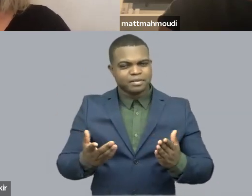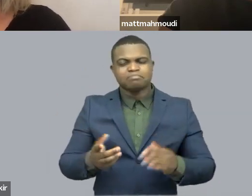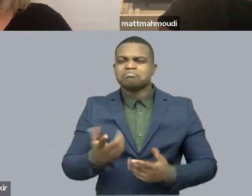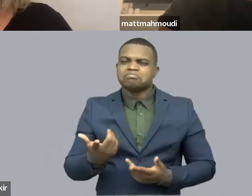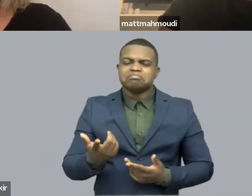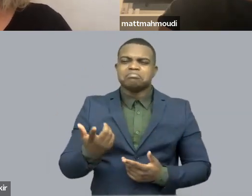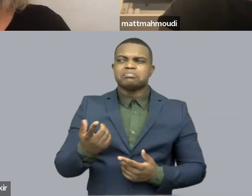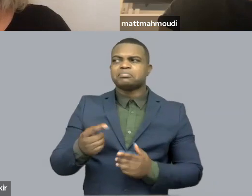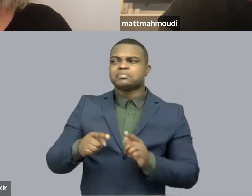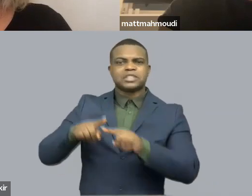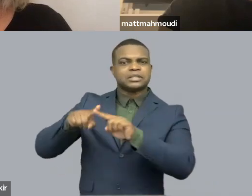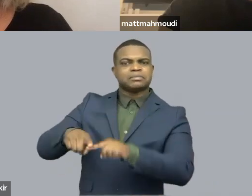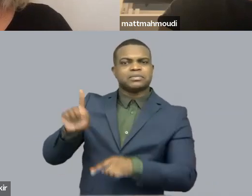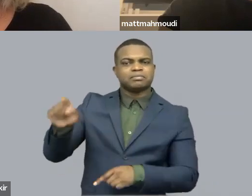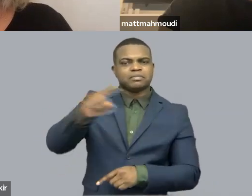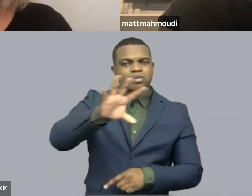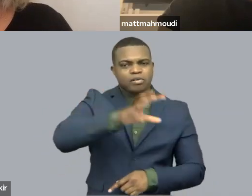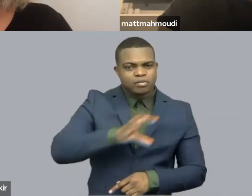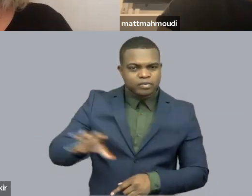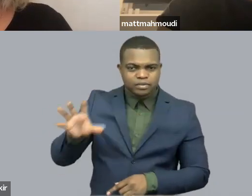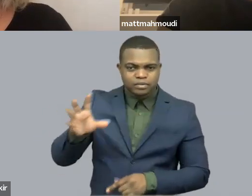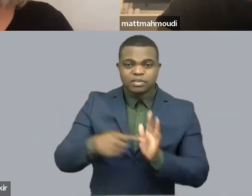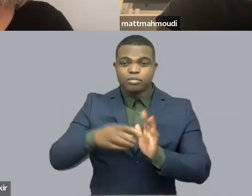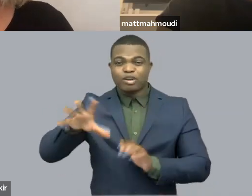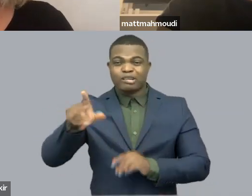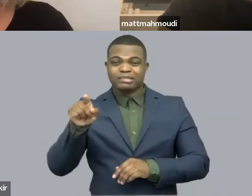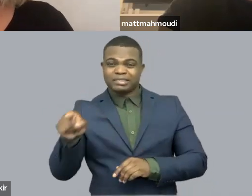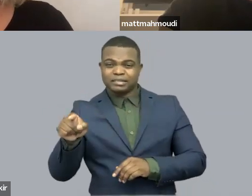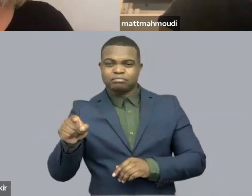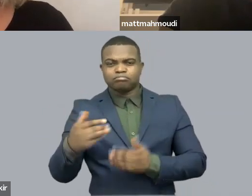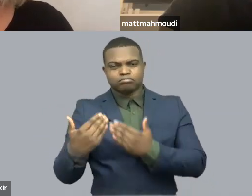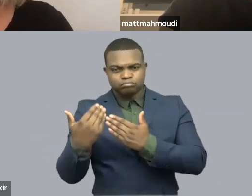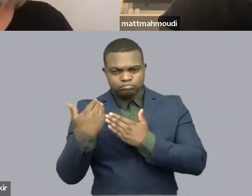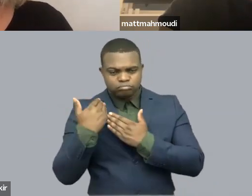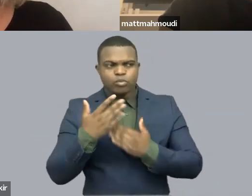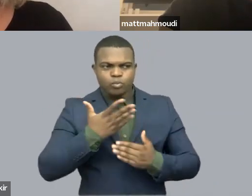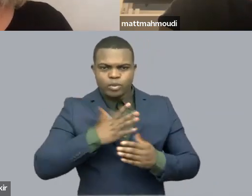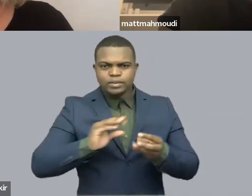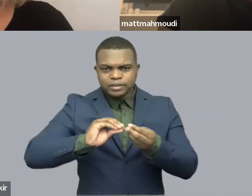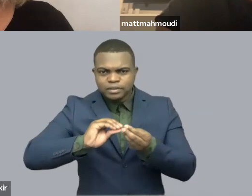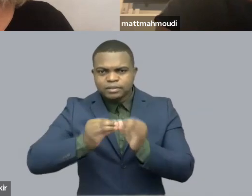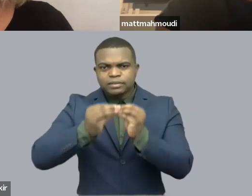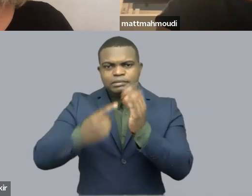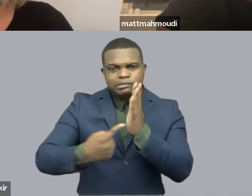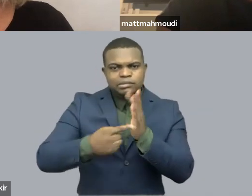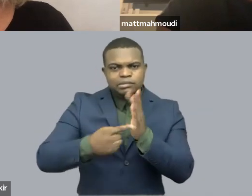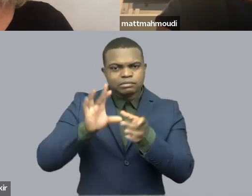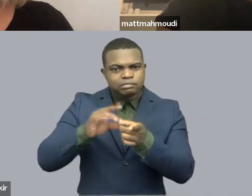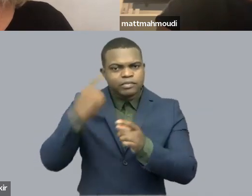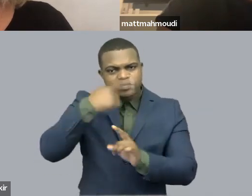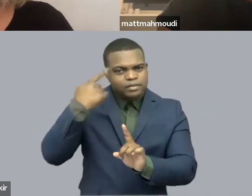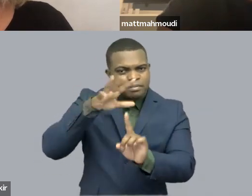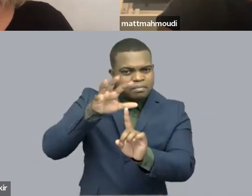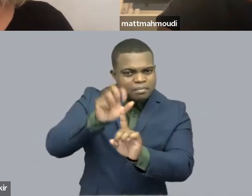Until we see those kinds of movements globally, where we're unlikely to see a sort of a shrinking of the space available